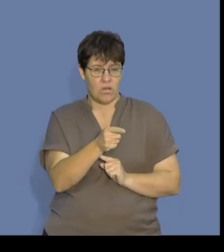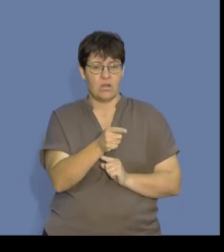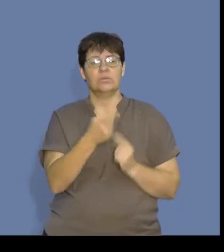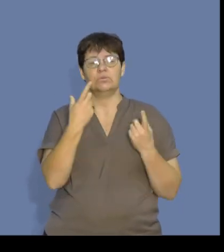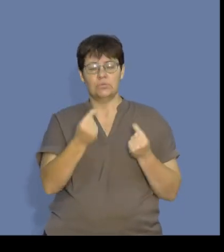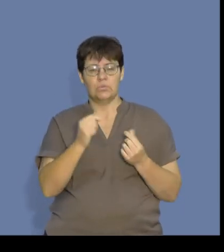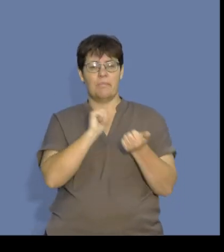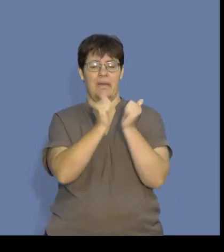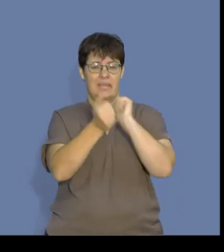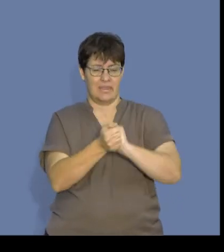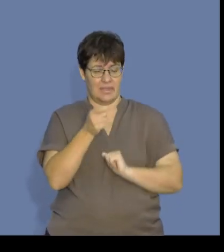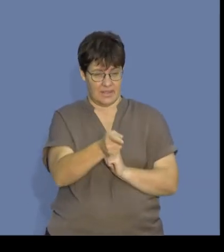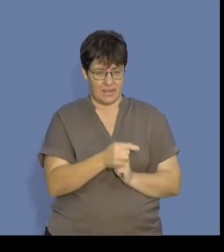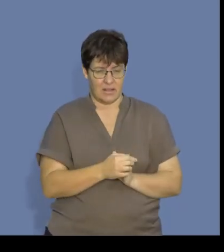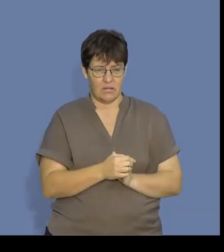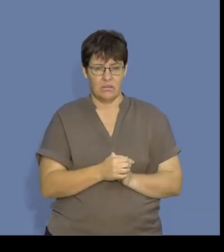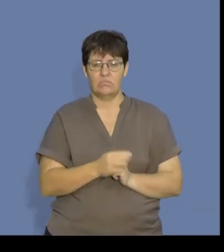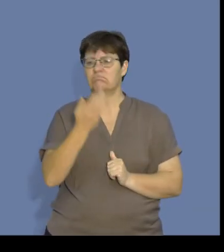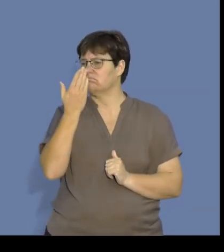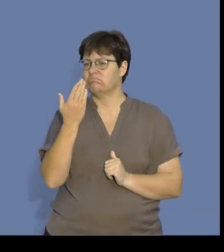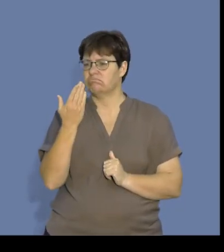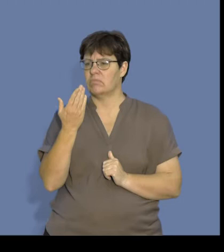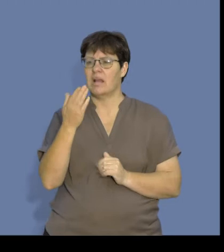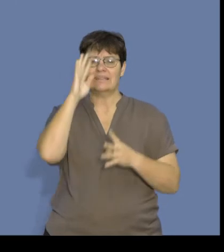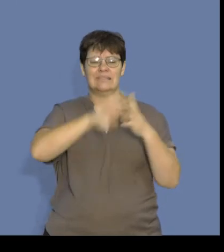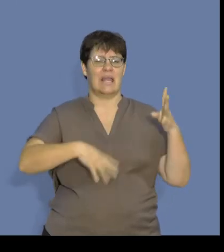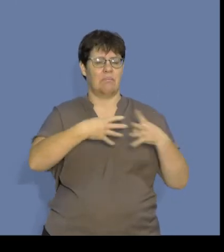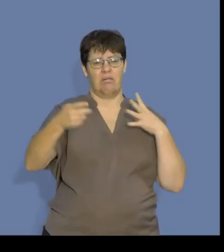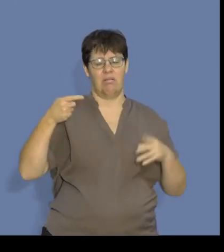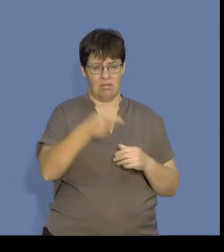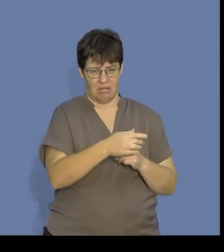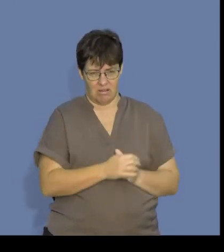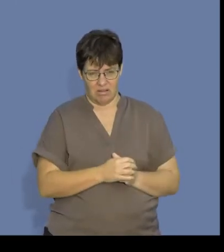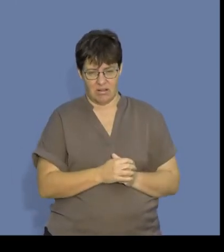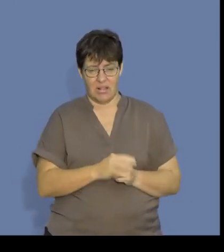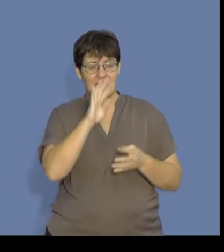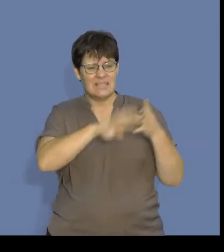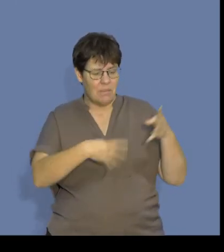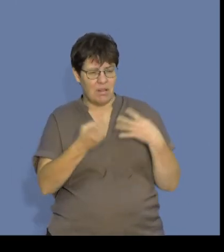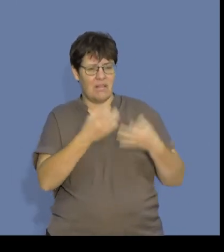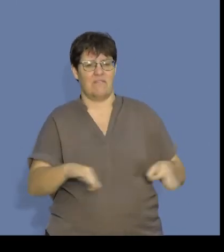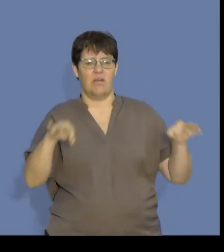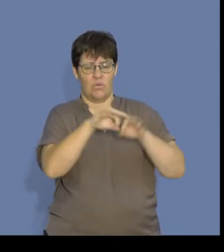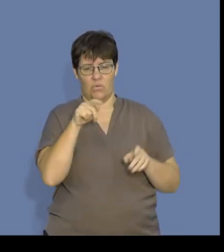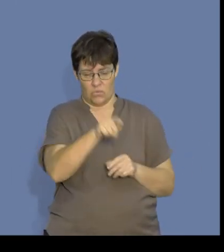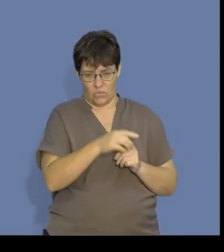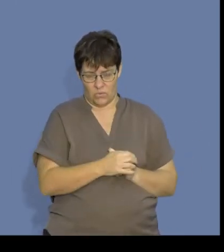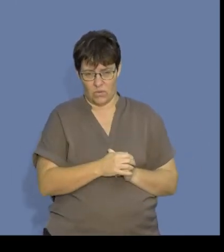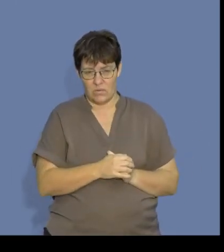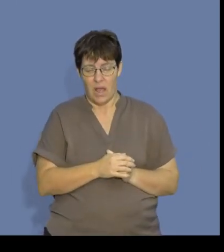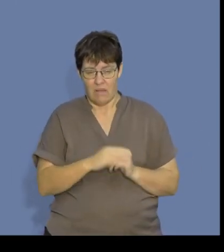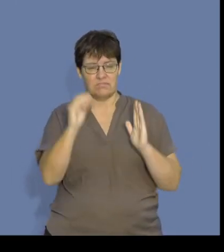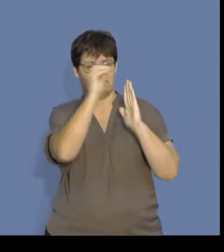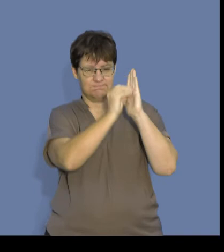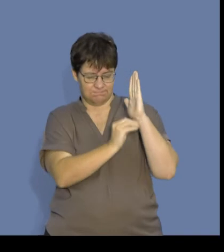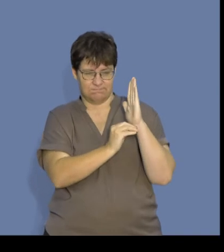actually doing our maths, we knew that we would use what we call a table, right? A table of values to draw